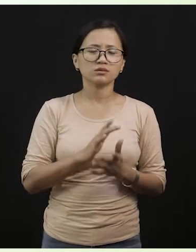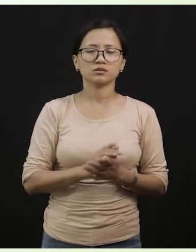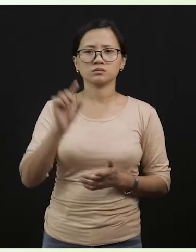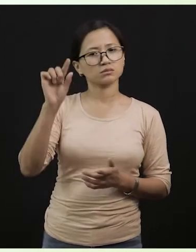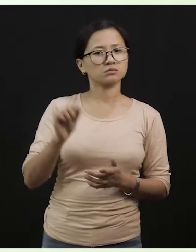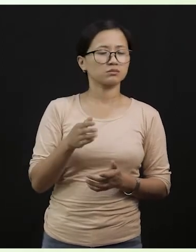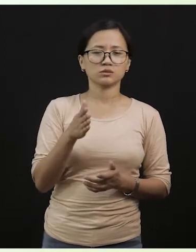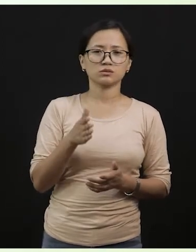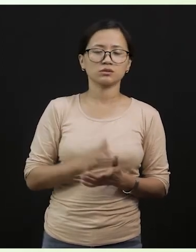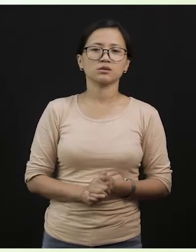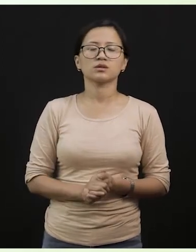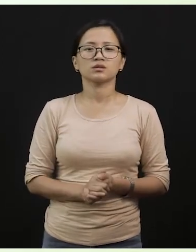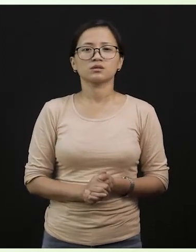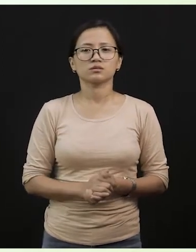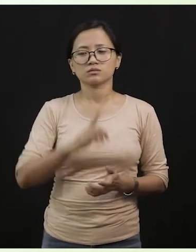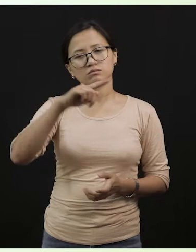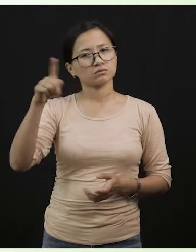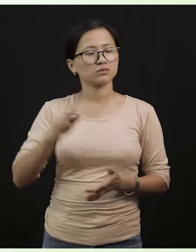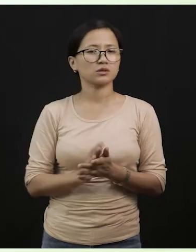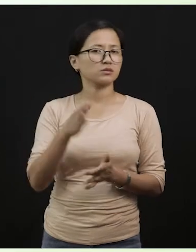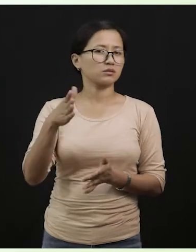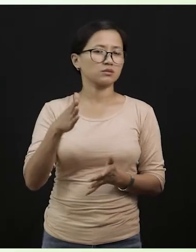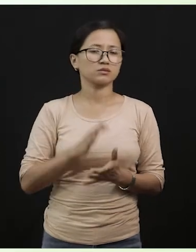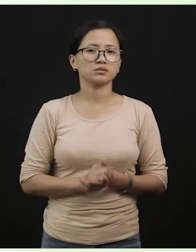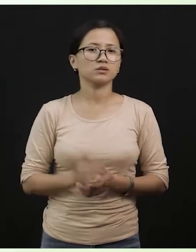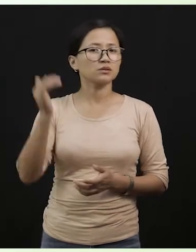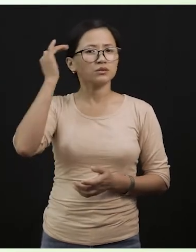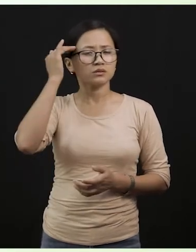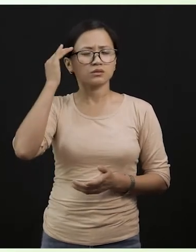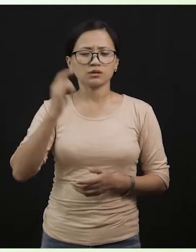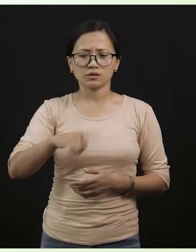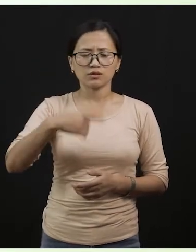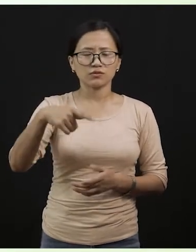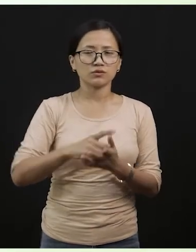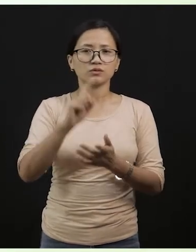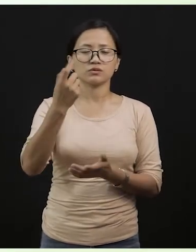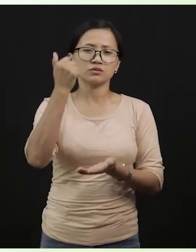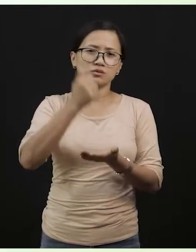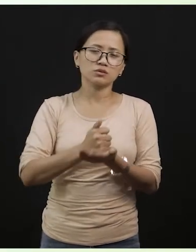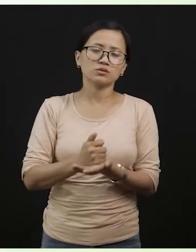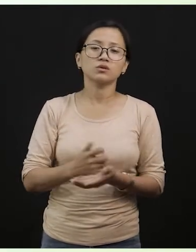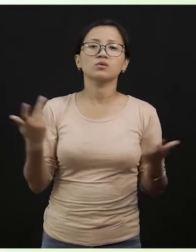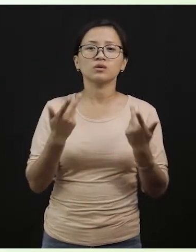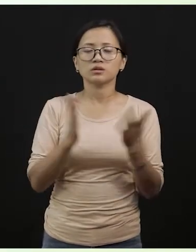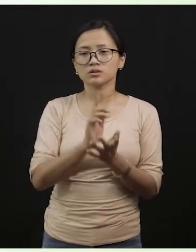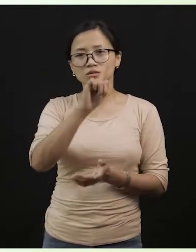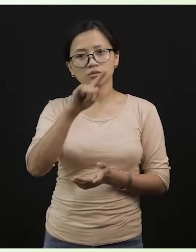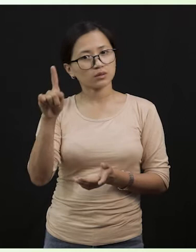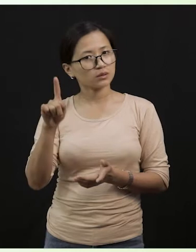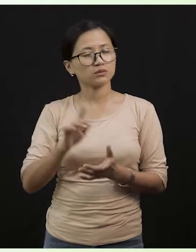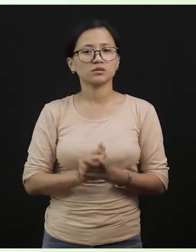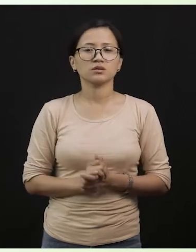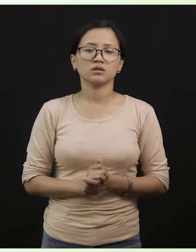don't do it, that means it is not right, because we know that every one of us should do what is right